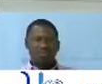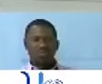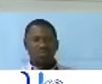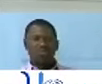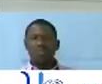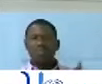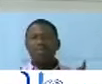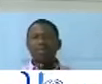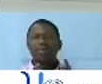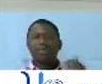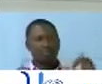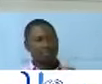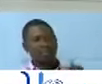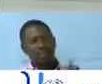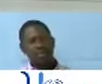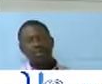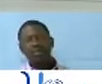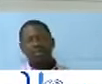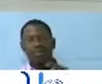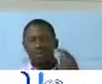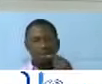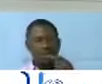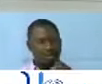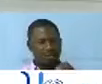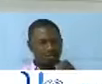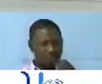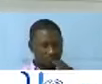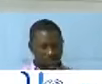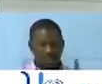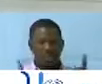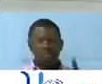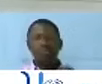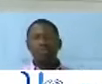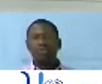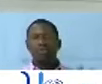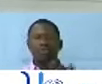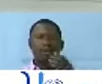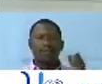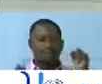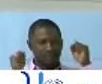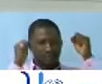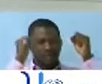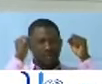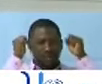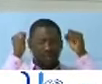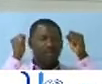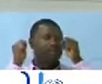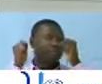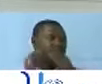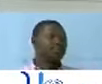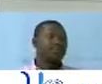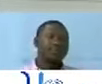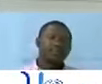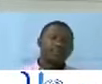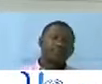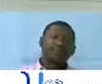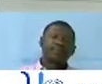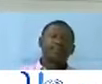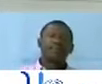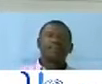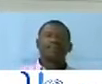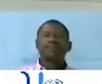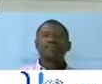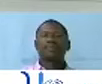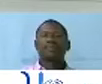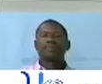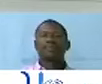we met, we had a meeting, we said we're going to have a strike. Ci lañ oté nak ne dañ am meeting ñu ne dal dañ wara